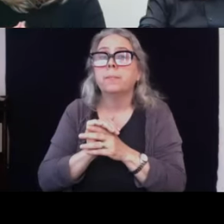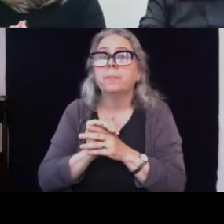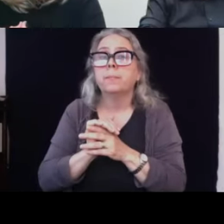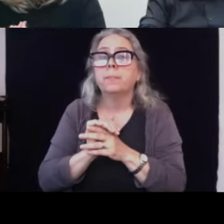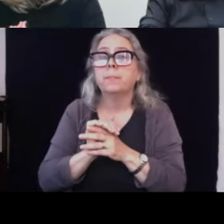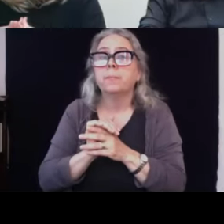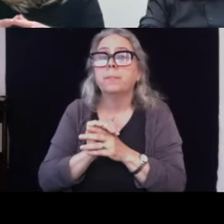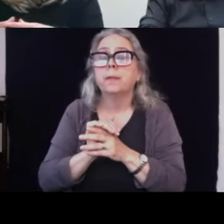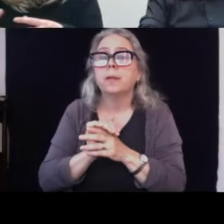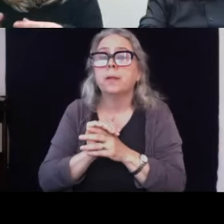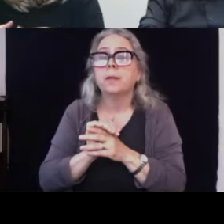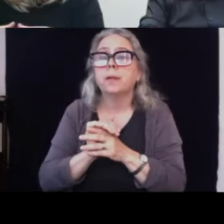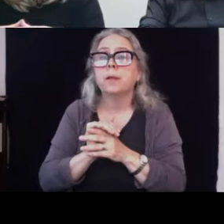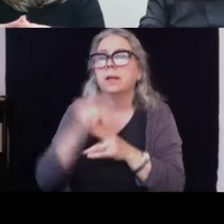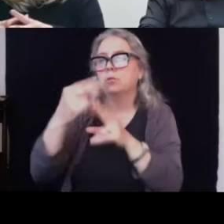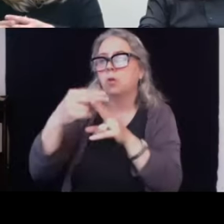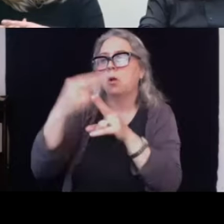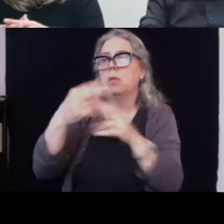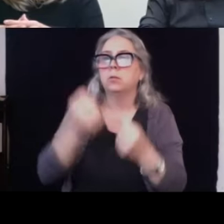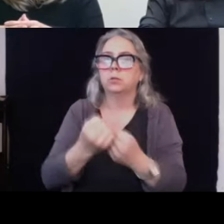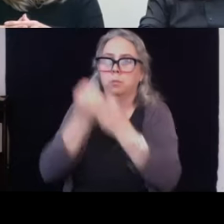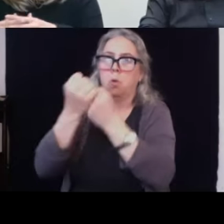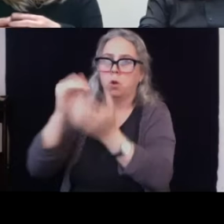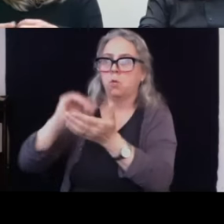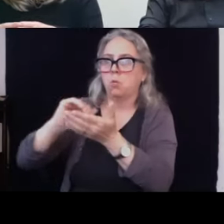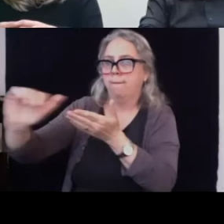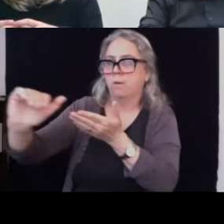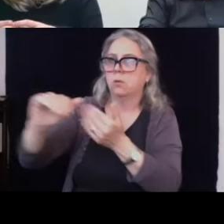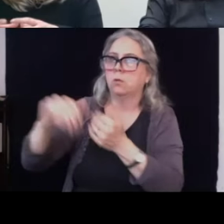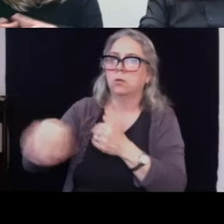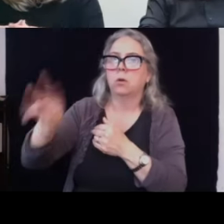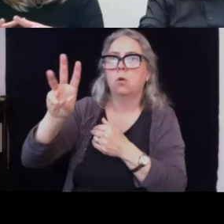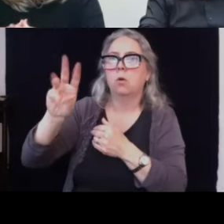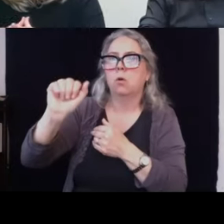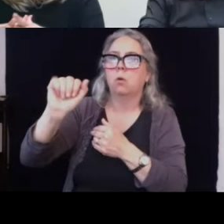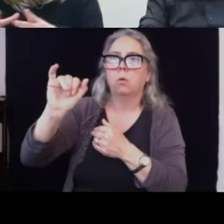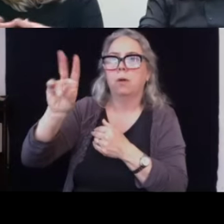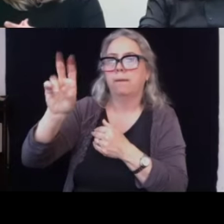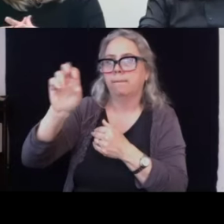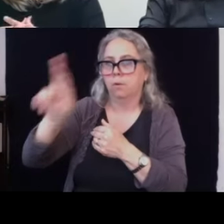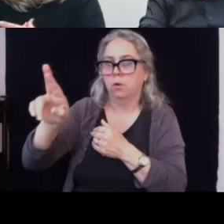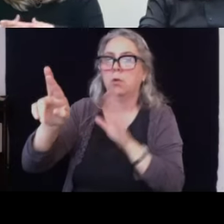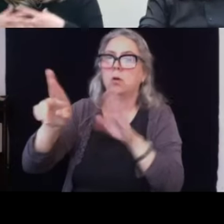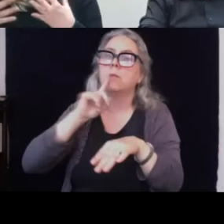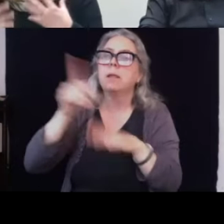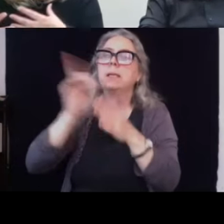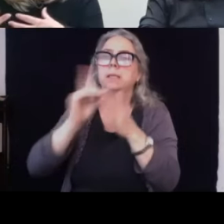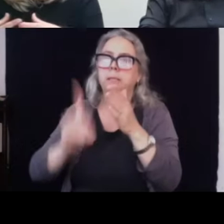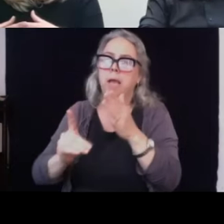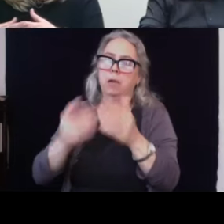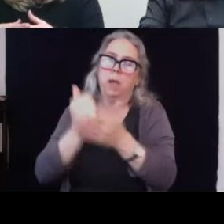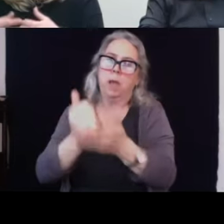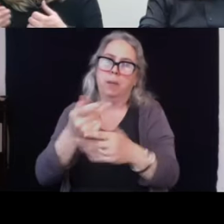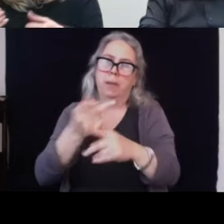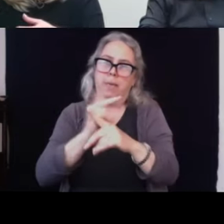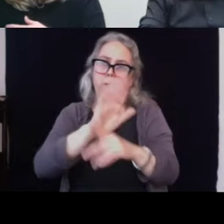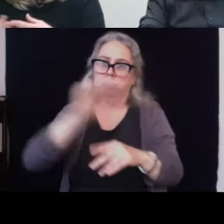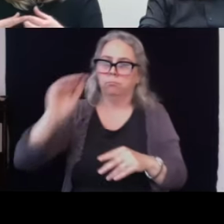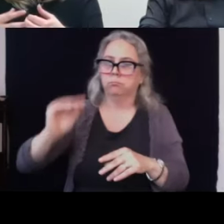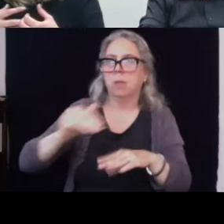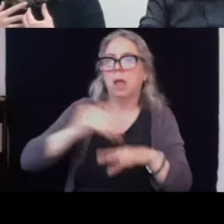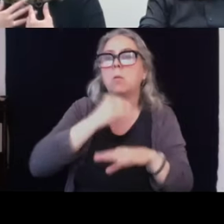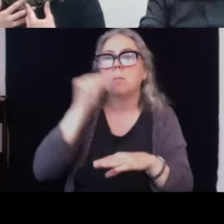But it's called the support waiver. So it's really designed to help keep your child at home,